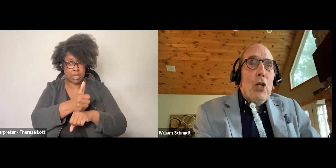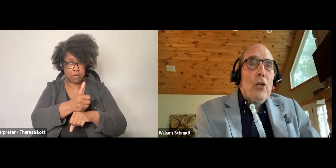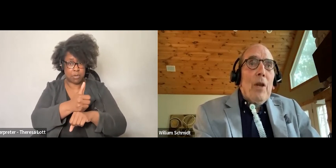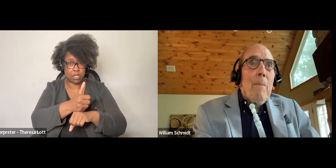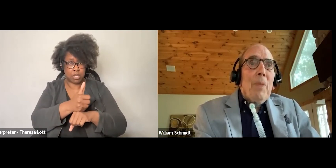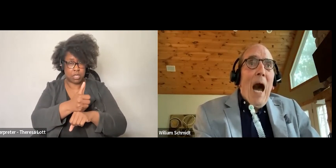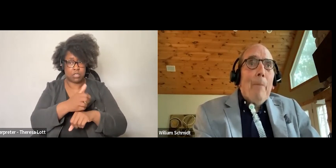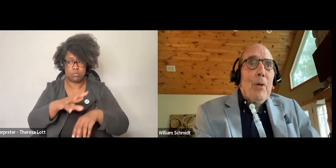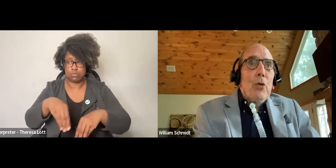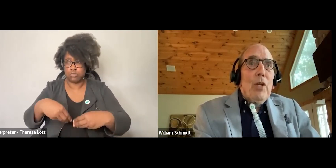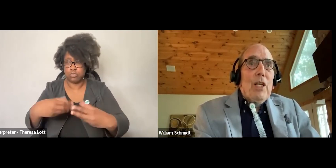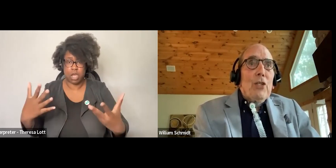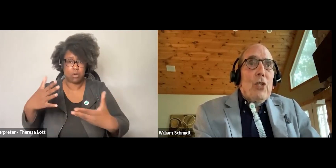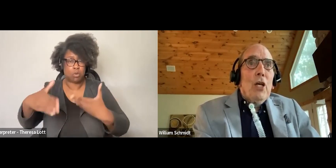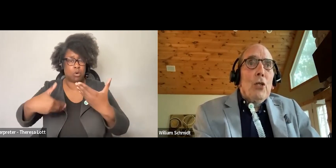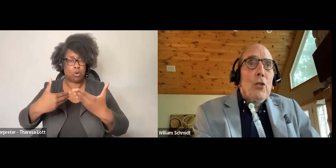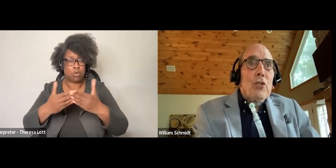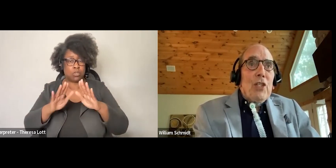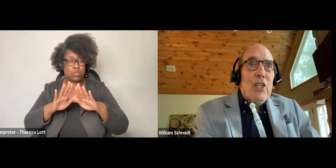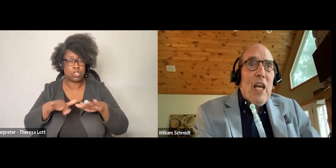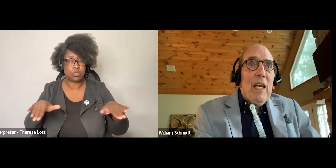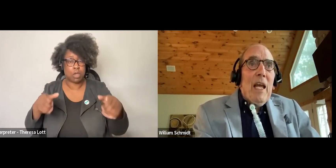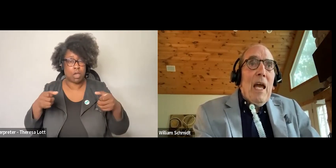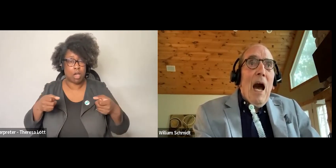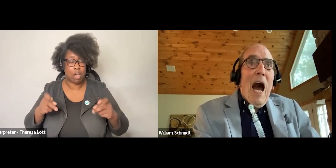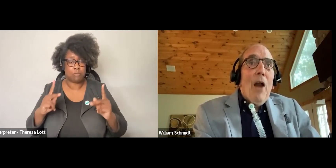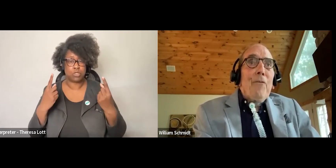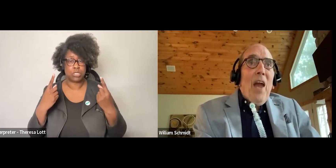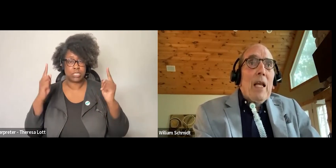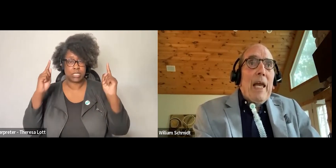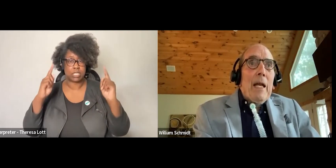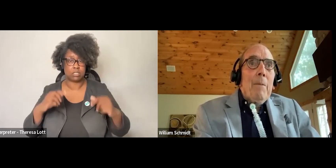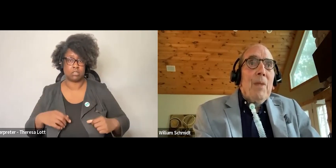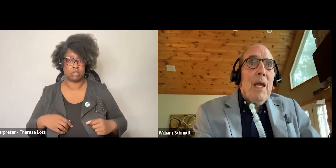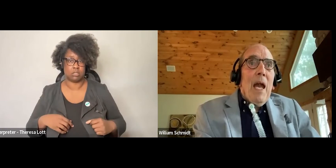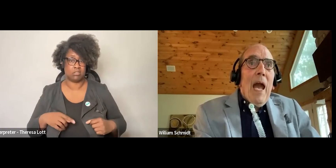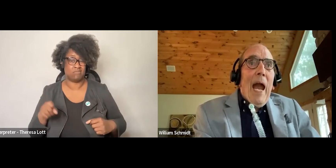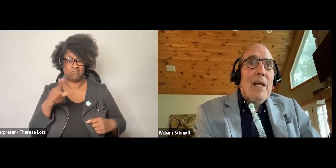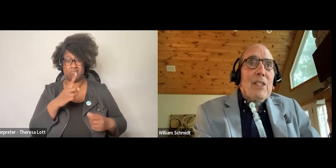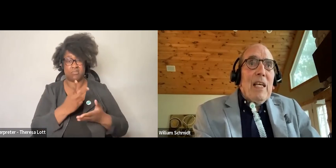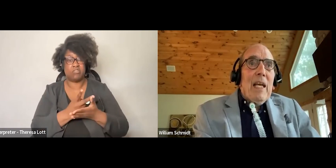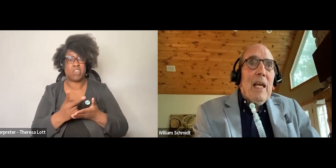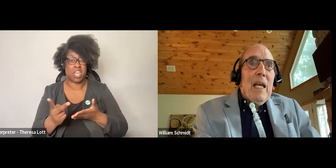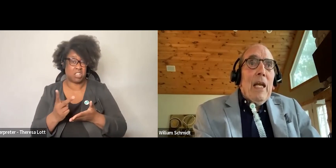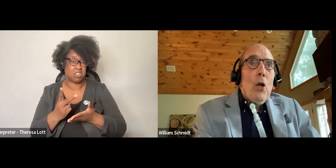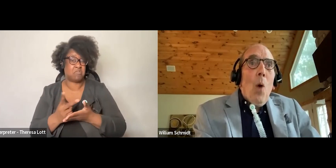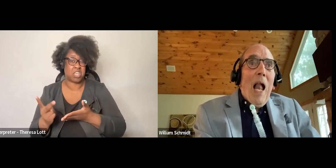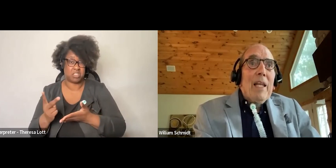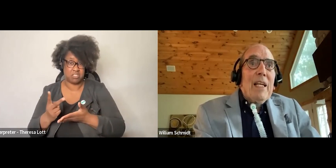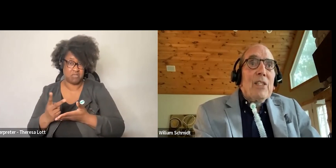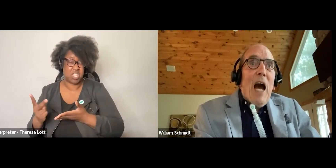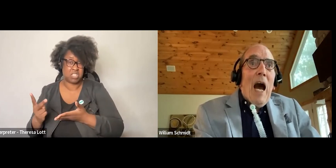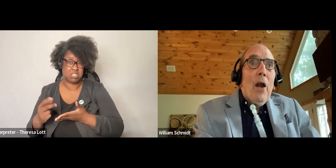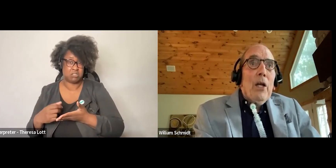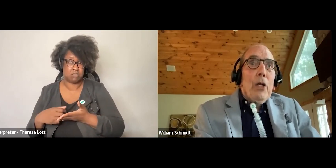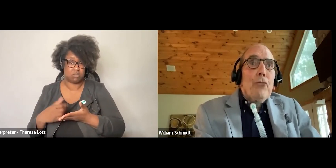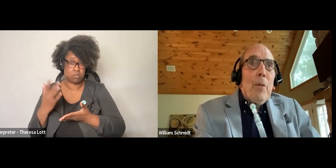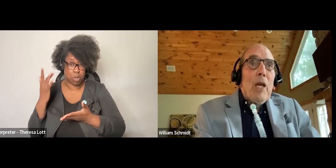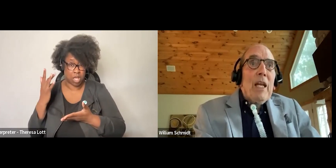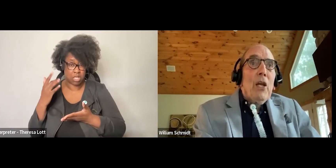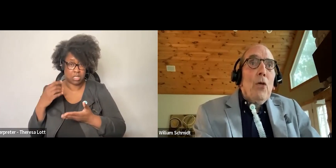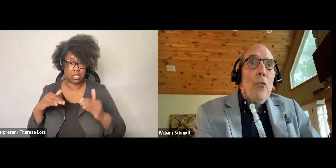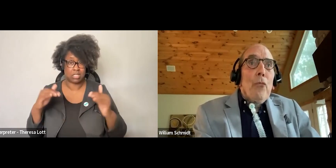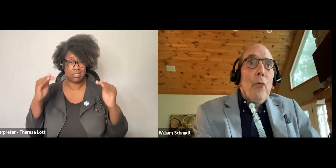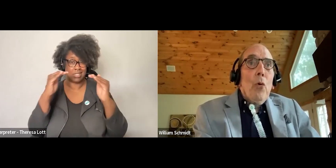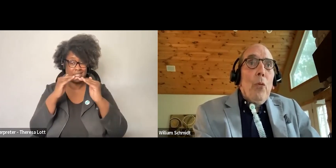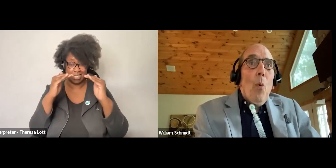all children opportunities to succeed are failing, as the inequalities are